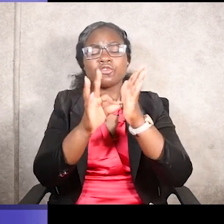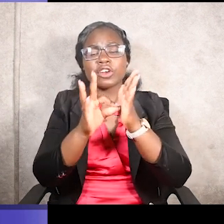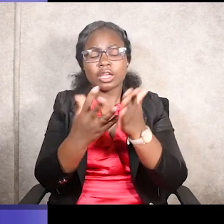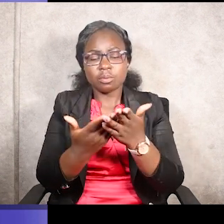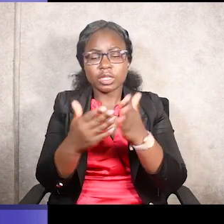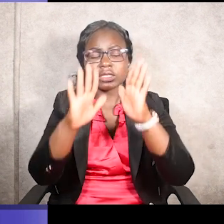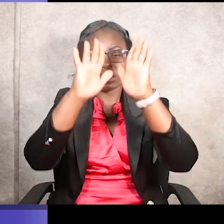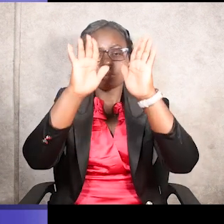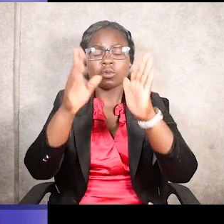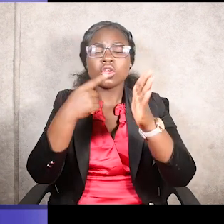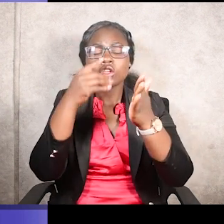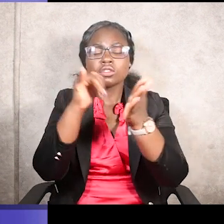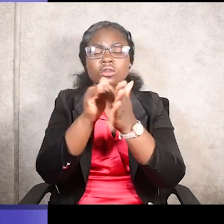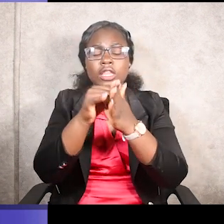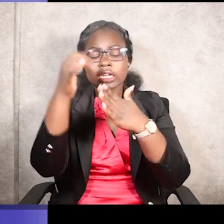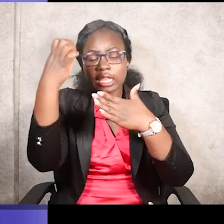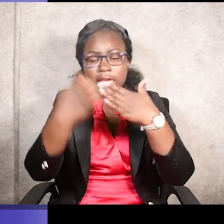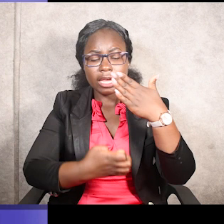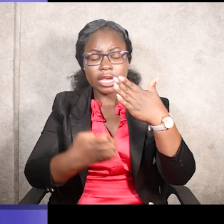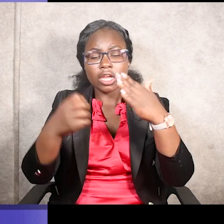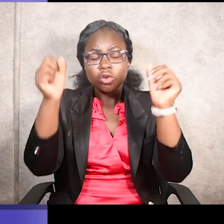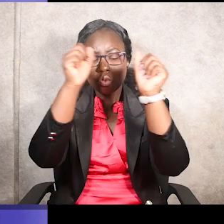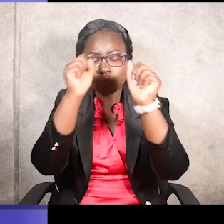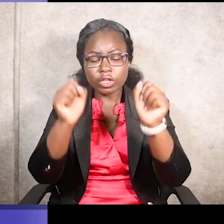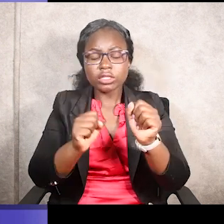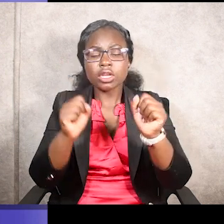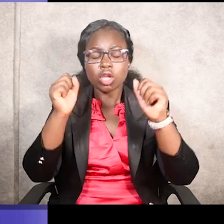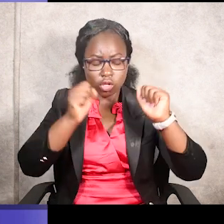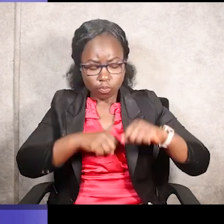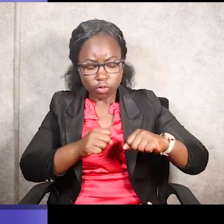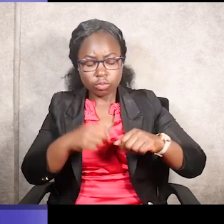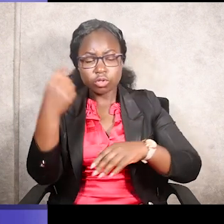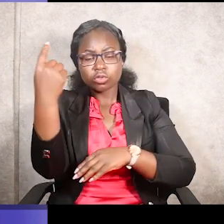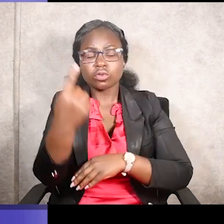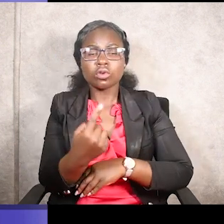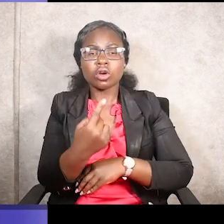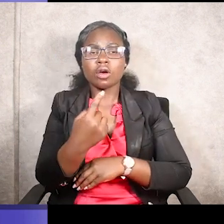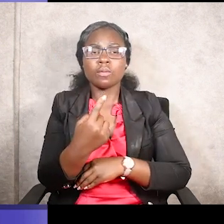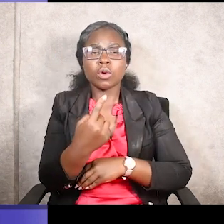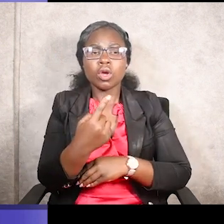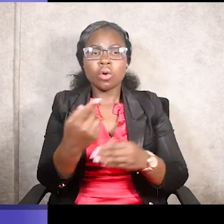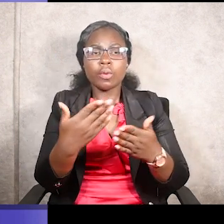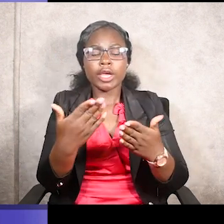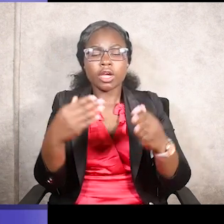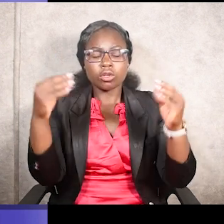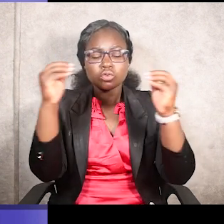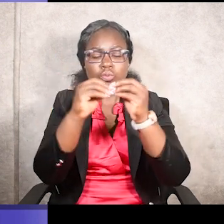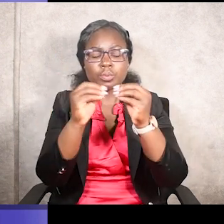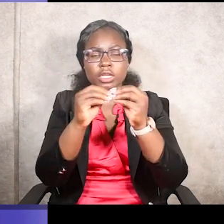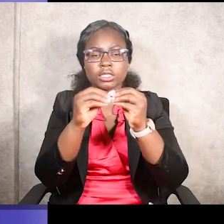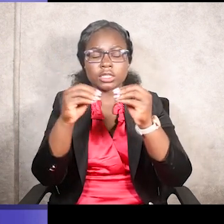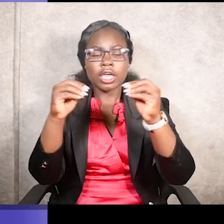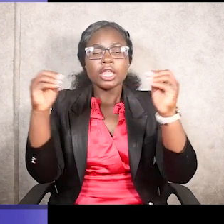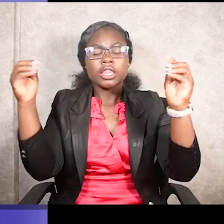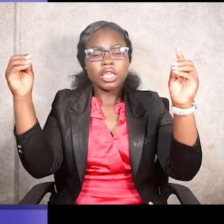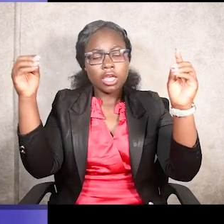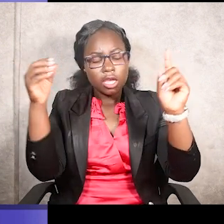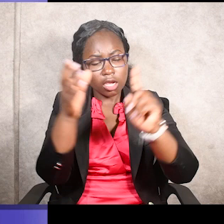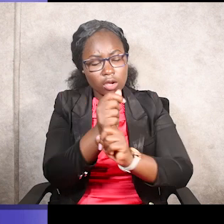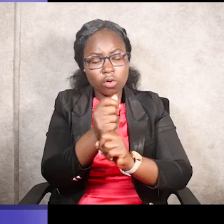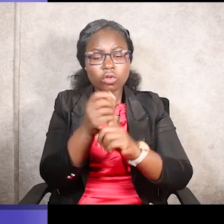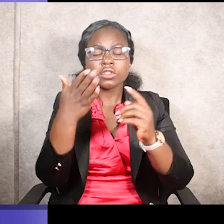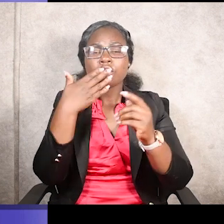critical, so that at the end of the season, it is possible to come and measure the extent to which things were achieved. Feedback